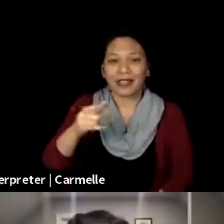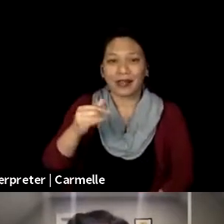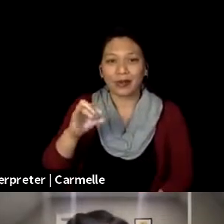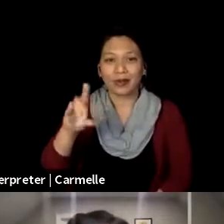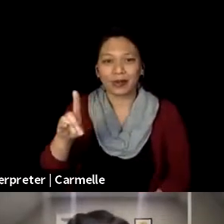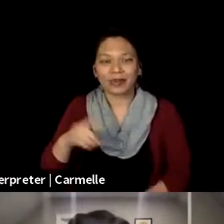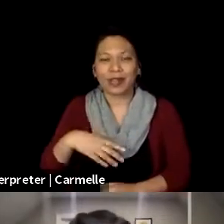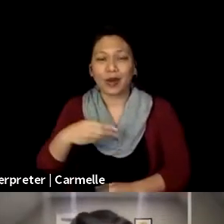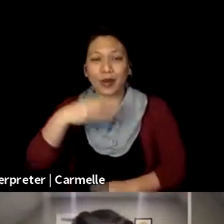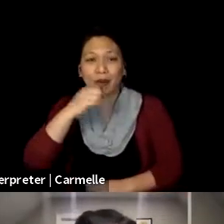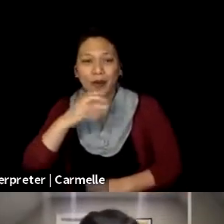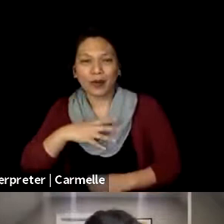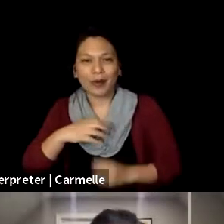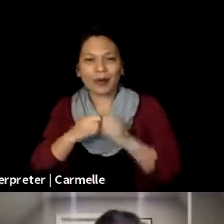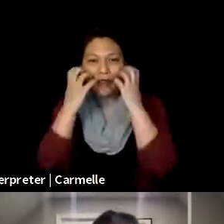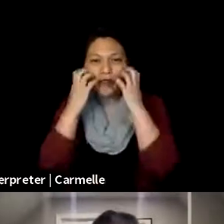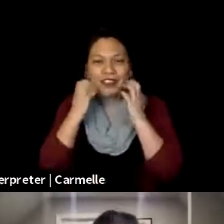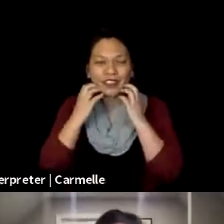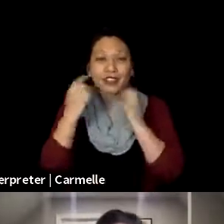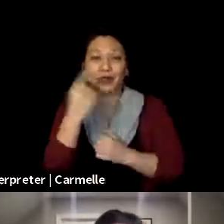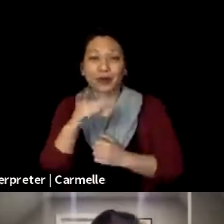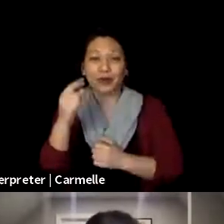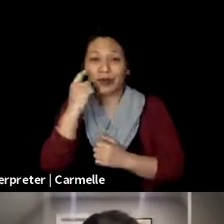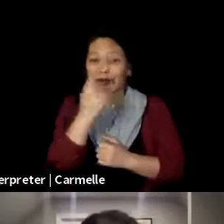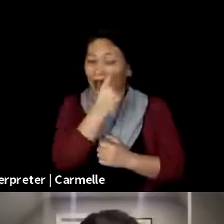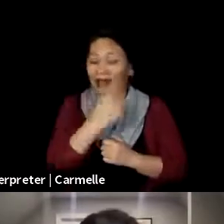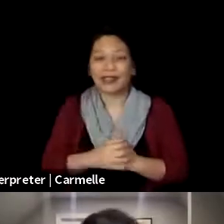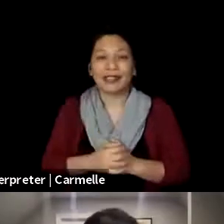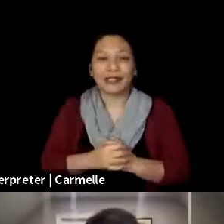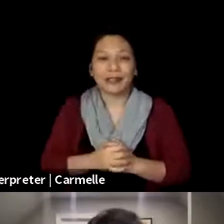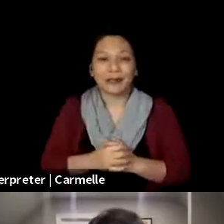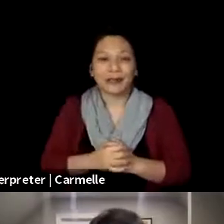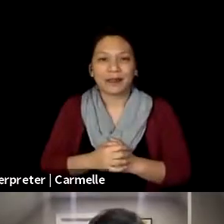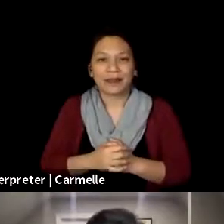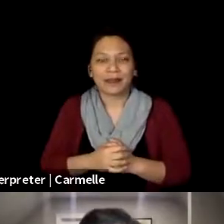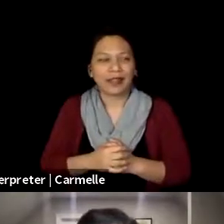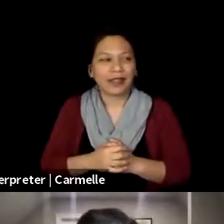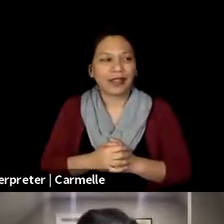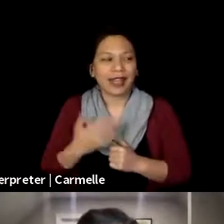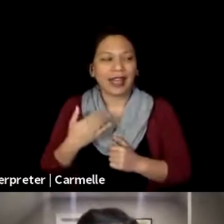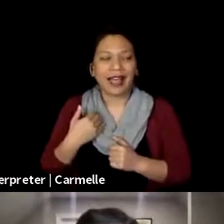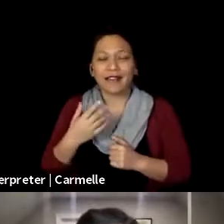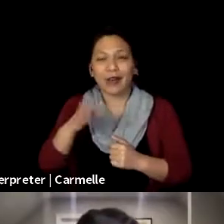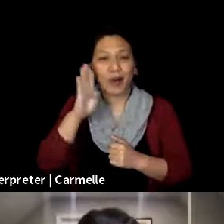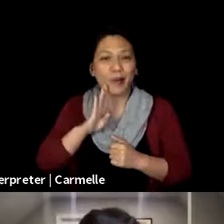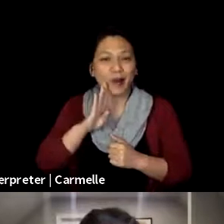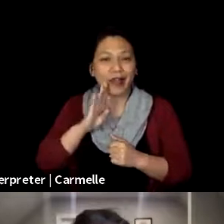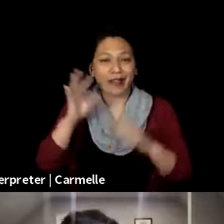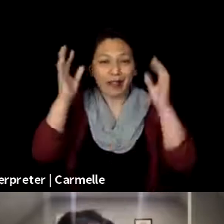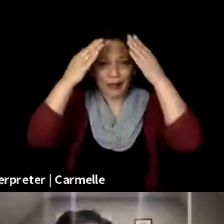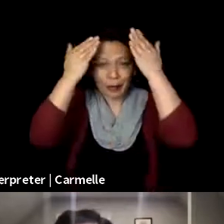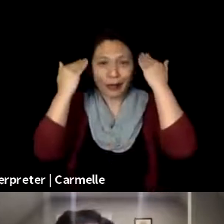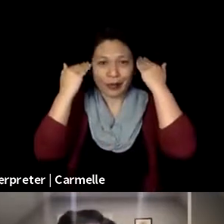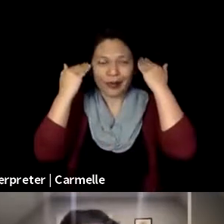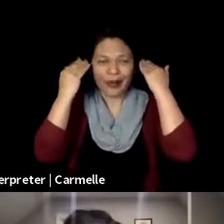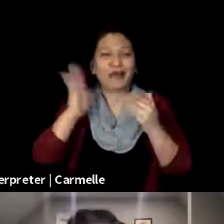white woman with freckles and green eyes. I have a brown grown out pixie cut.